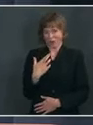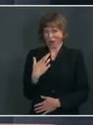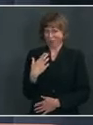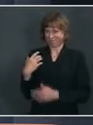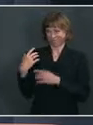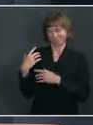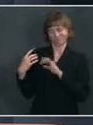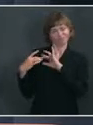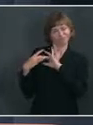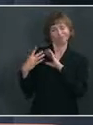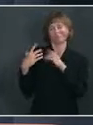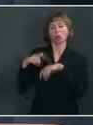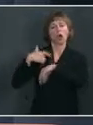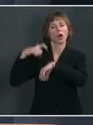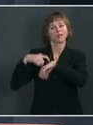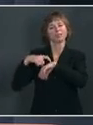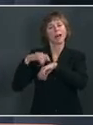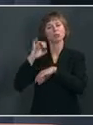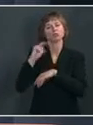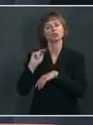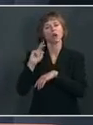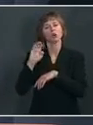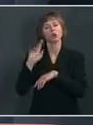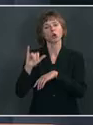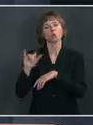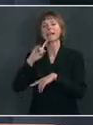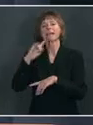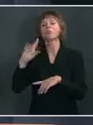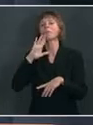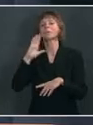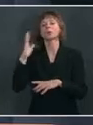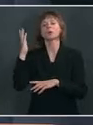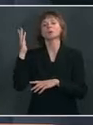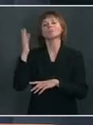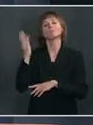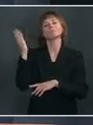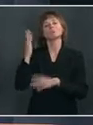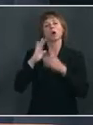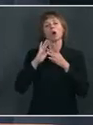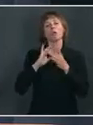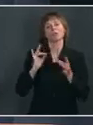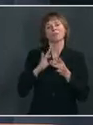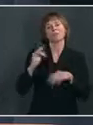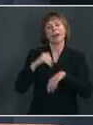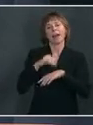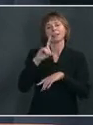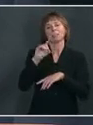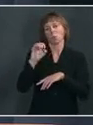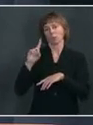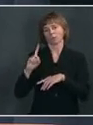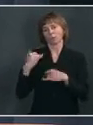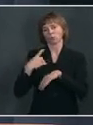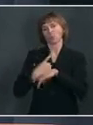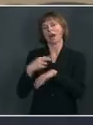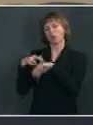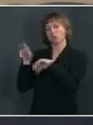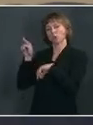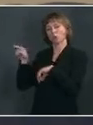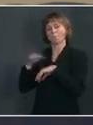at the Department of Defense, and I would certainly refer you to him and any comments he makes on this specific issue. Do you have another question?